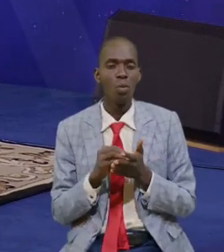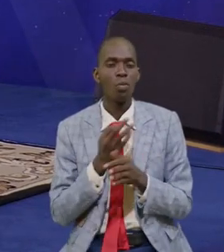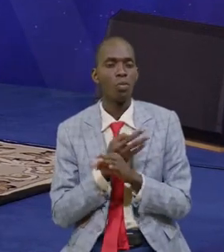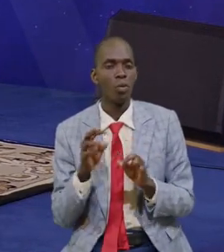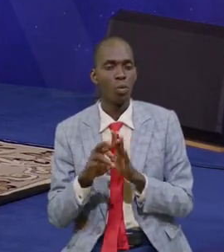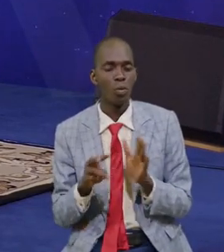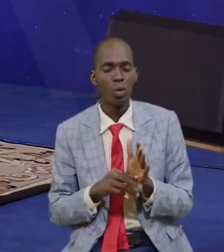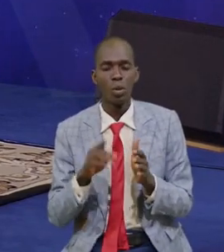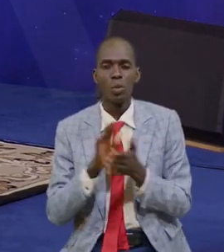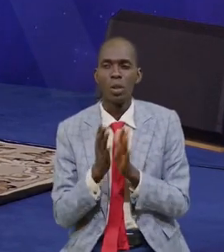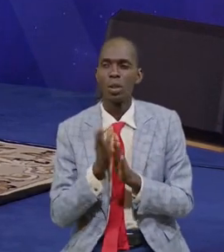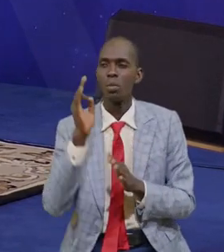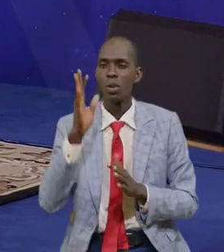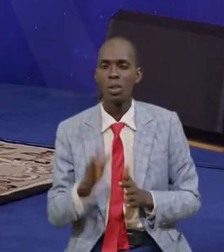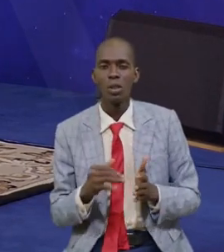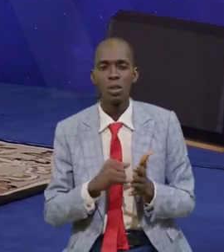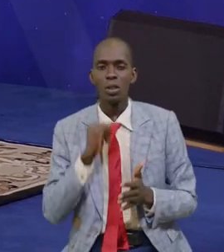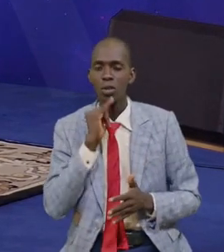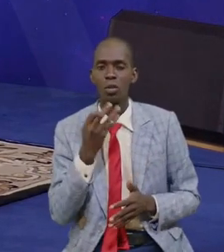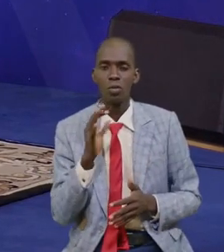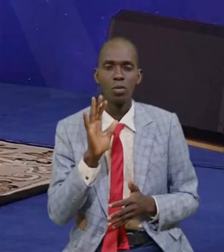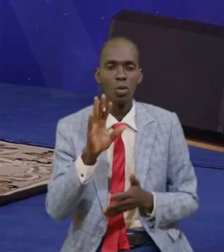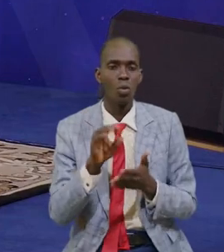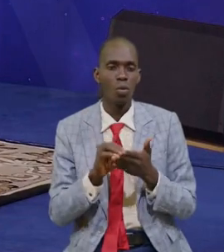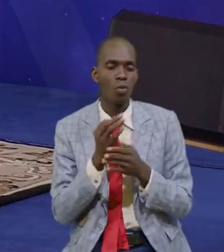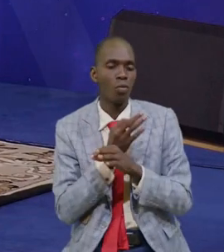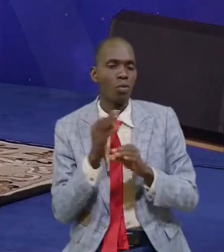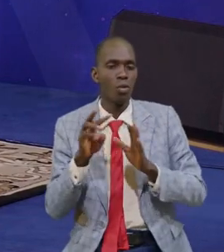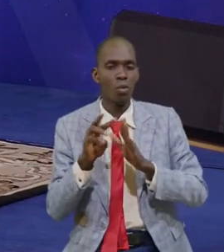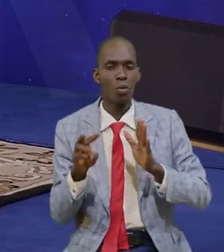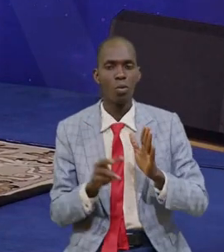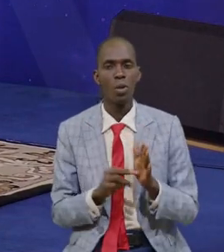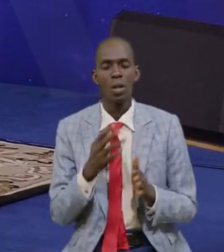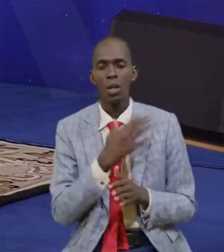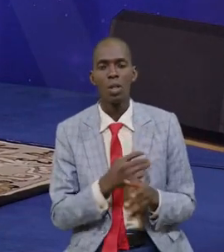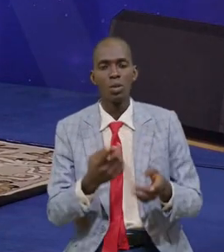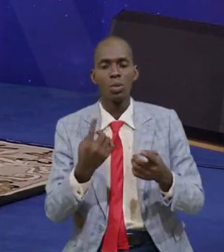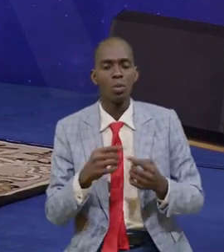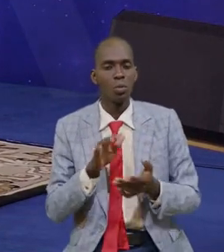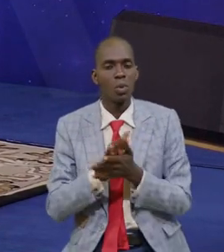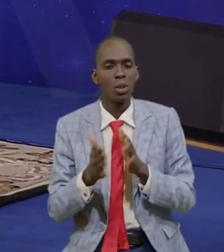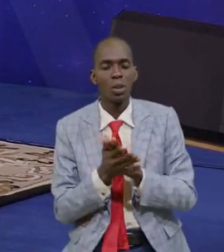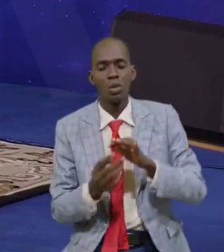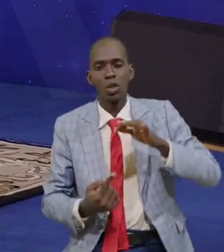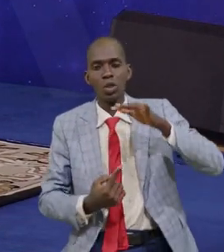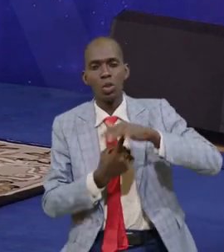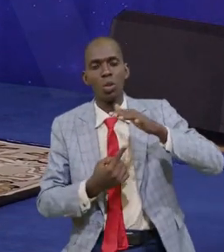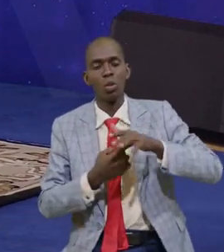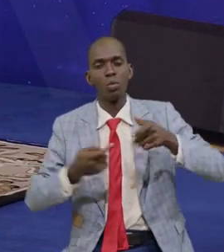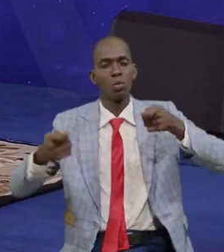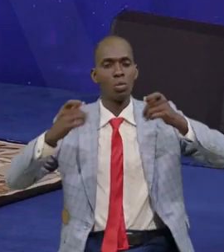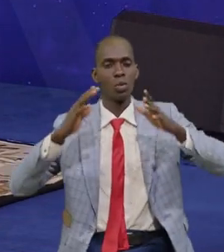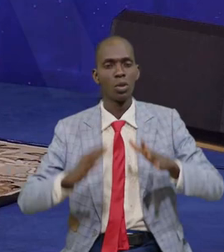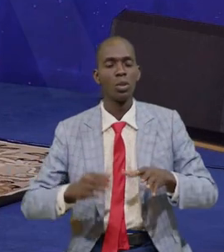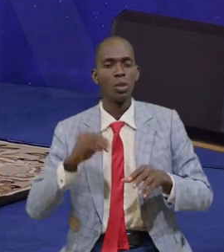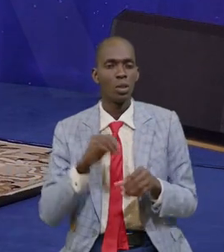still there. And you become, you know, the highest of the ministers in your denomination, your free will is still there.